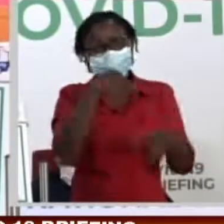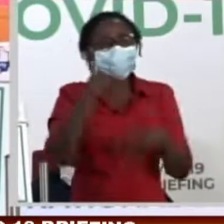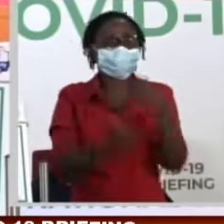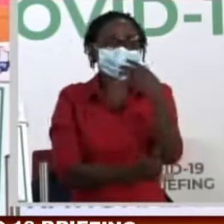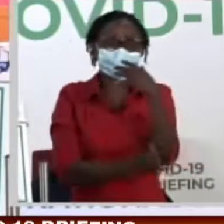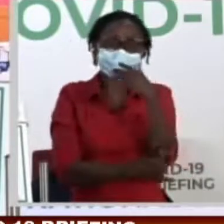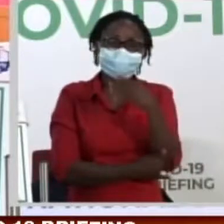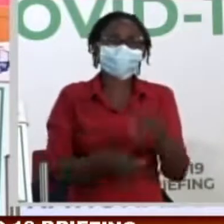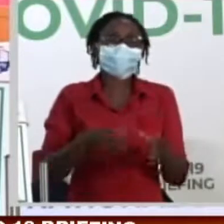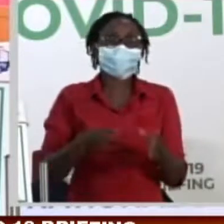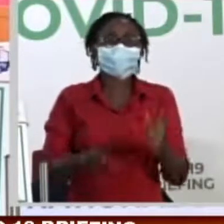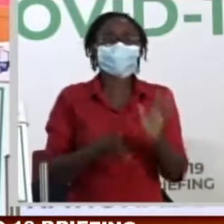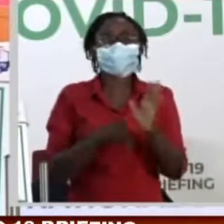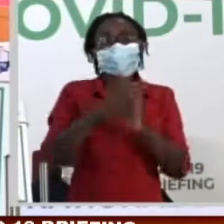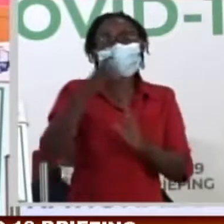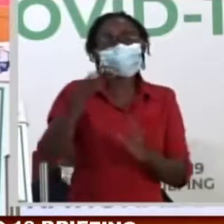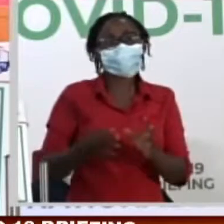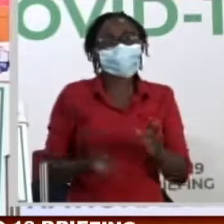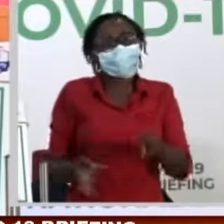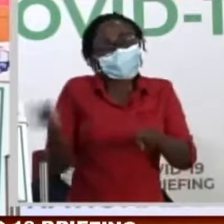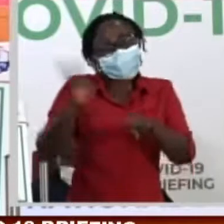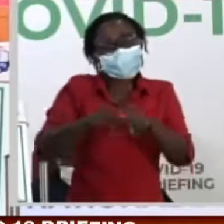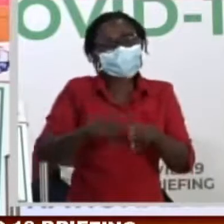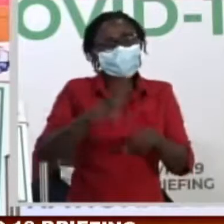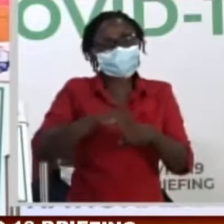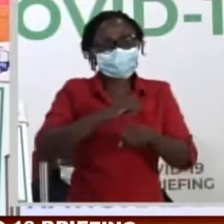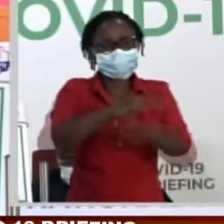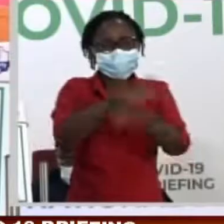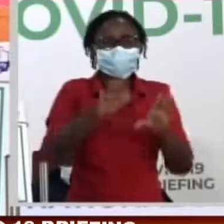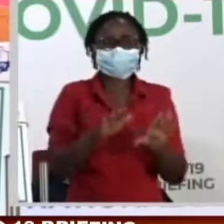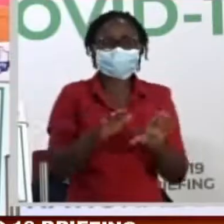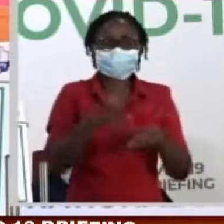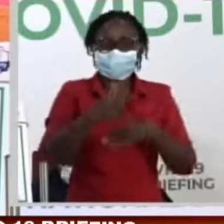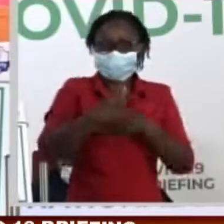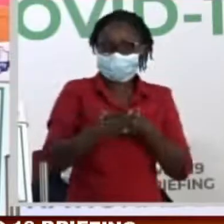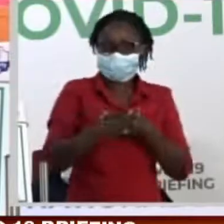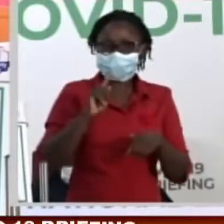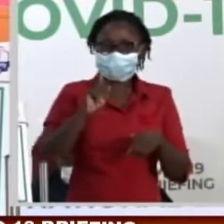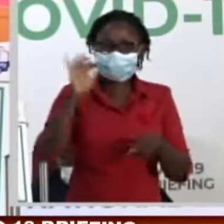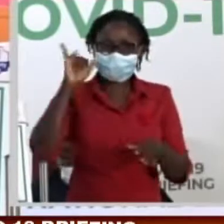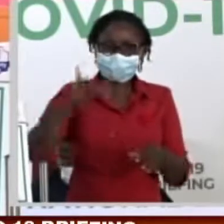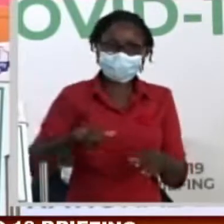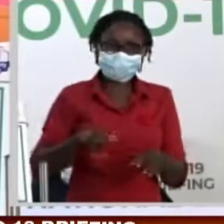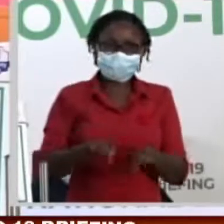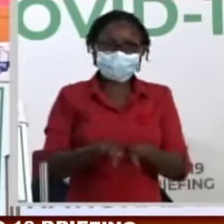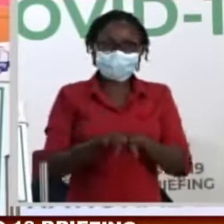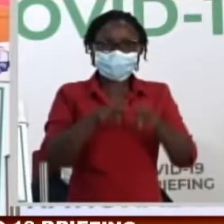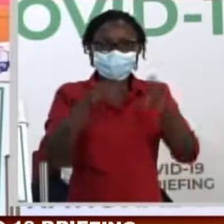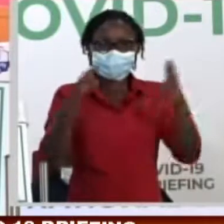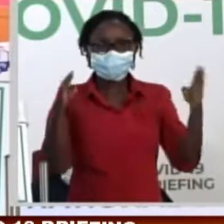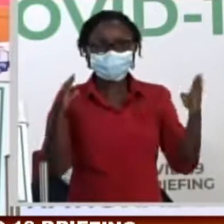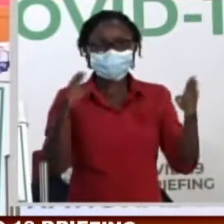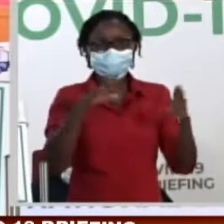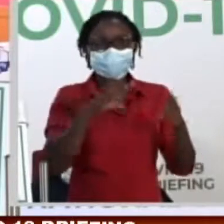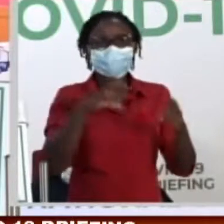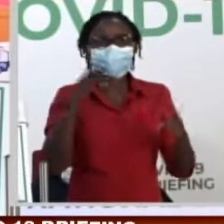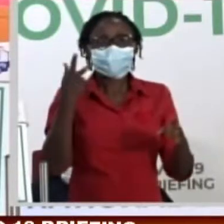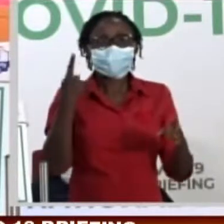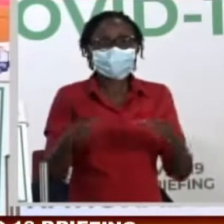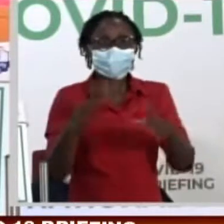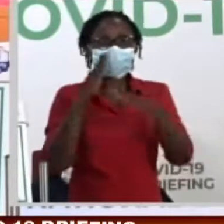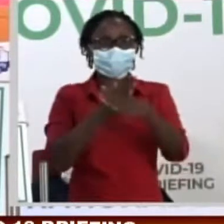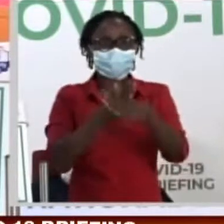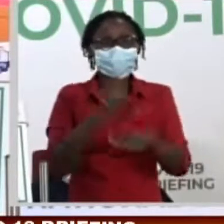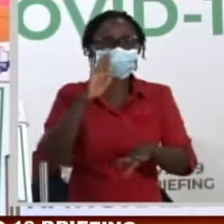upsurge in COVID-19 cases after they lifted or relaxed restrictions on air